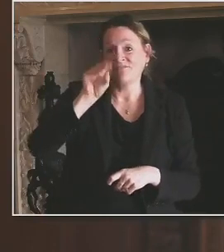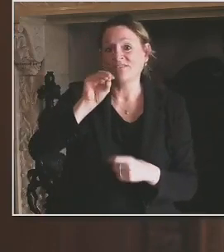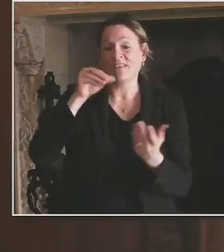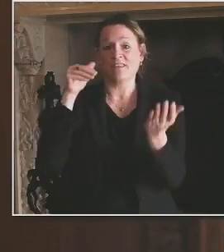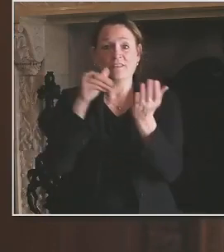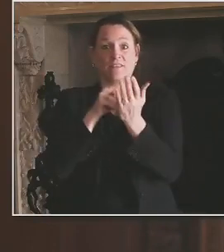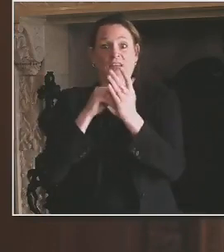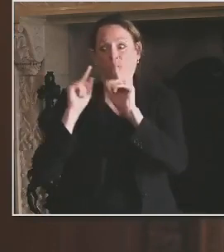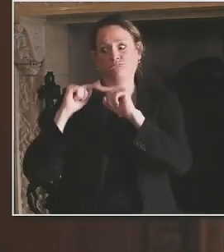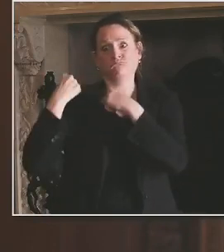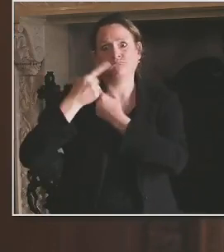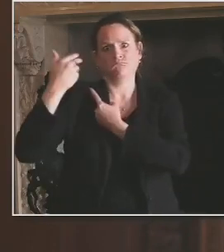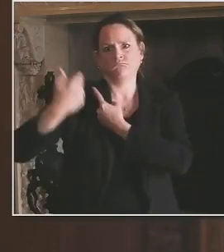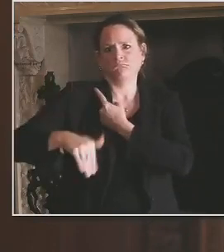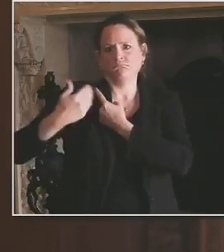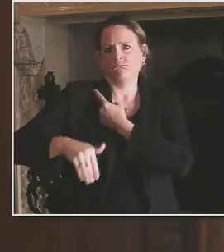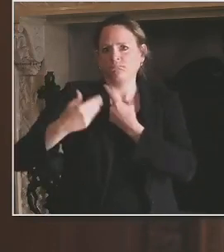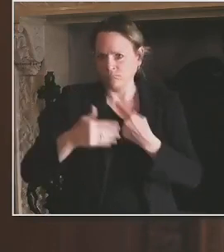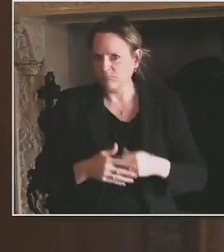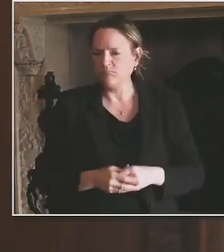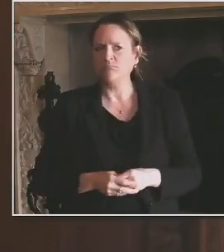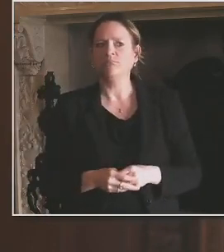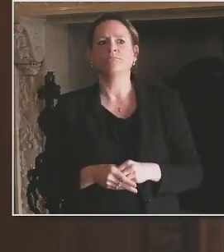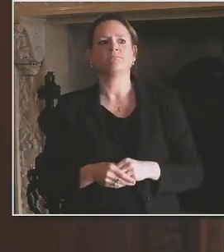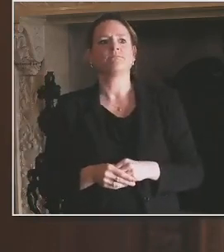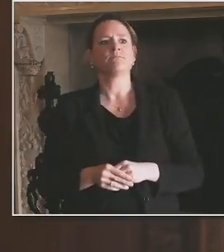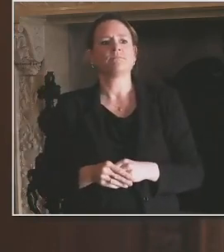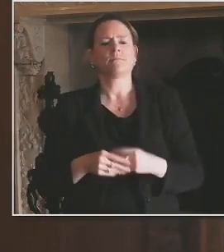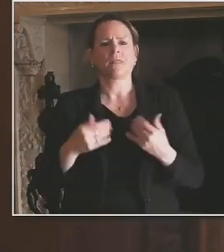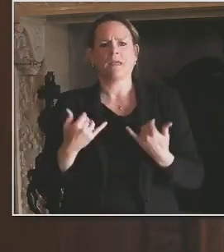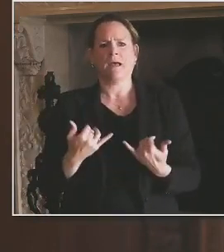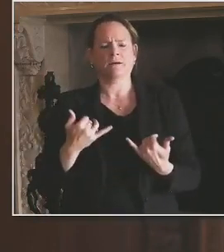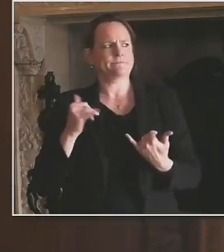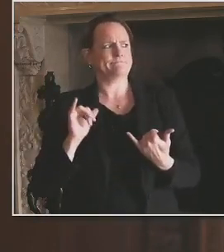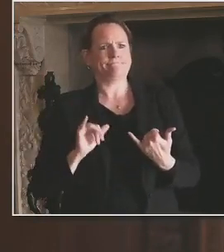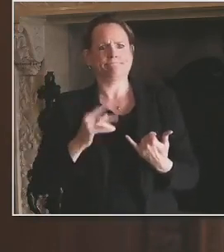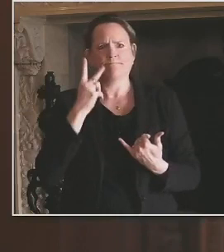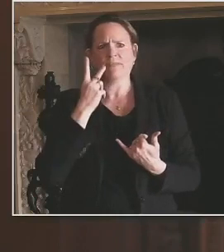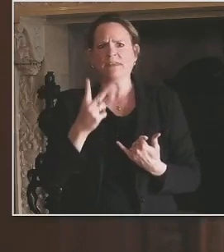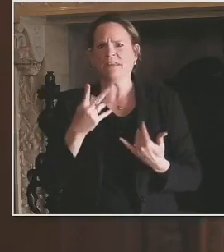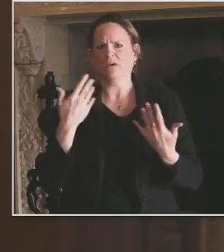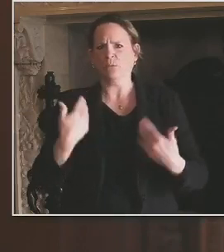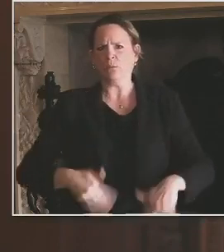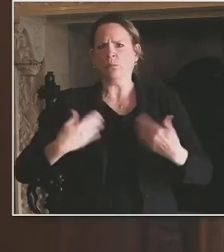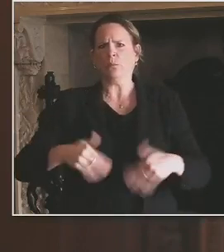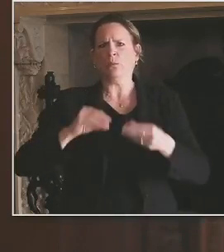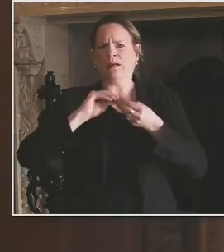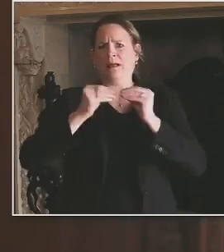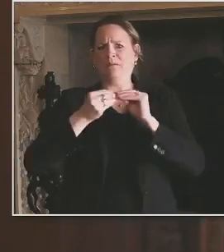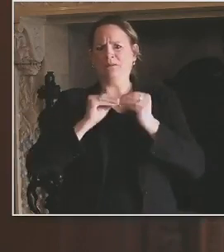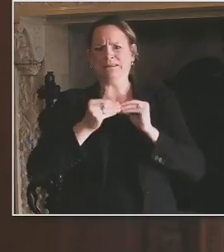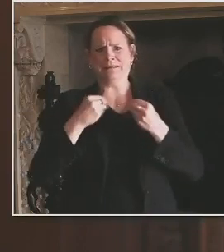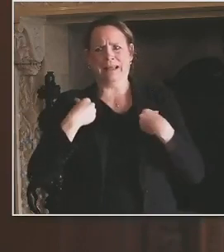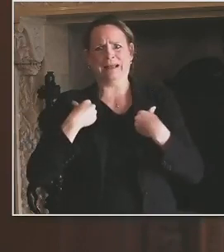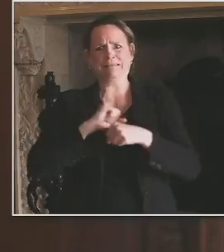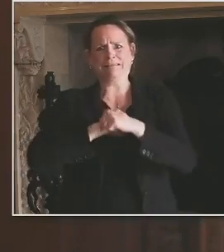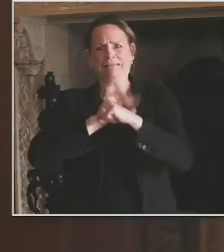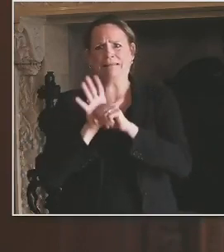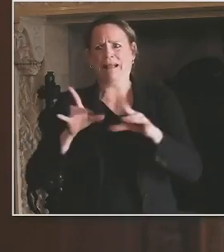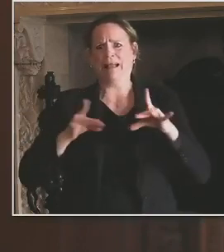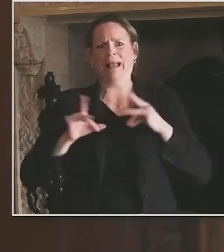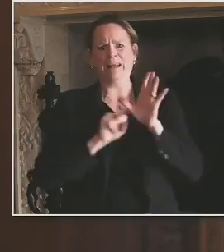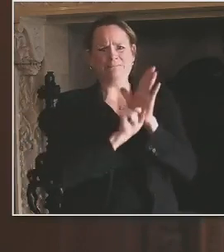positive cases of the virus increase at an accelerated rate that cannot be explained solely by our